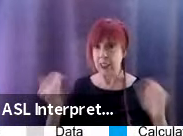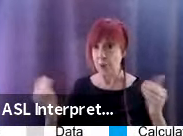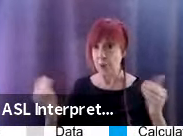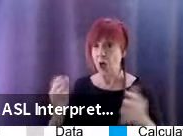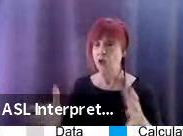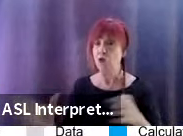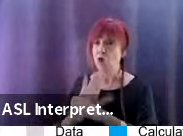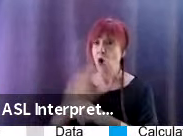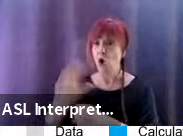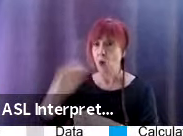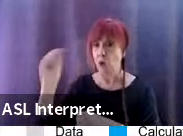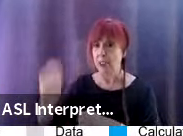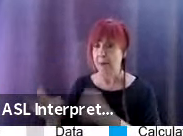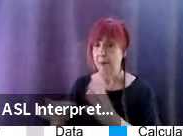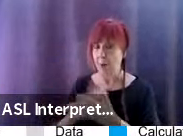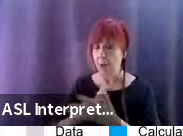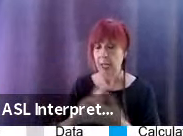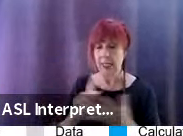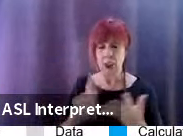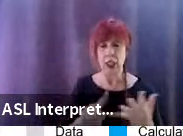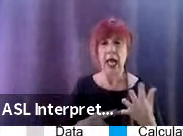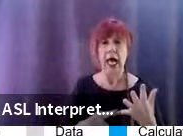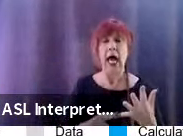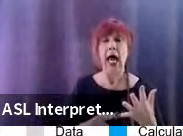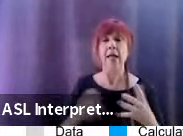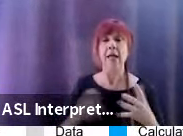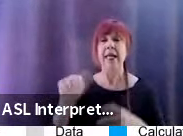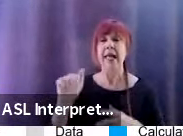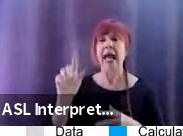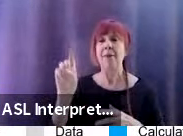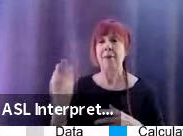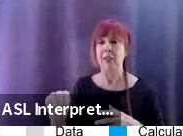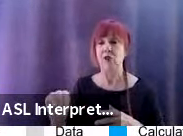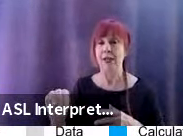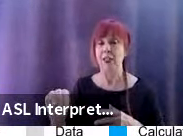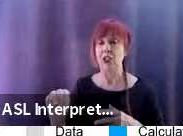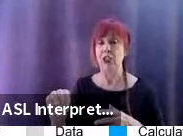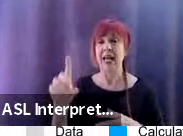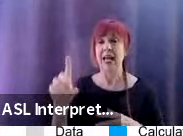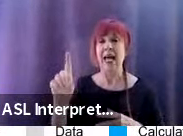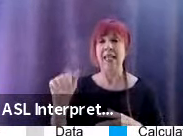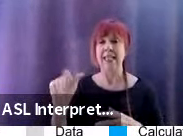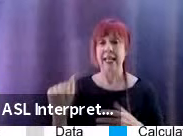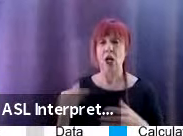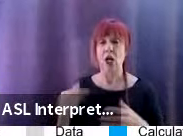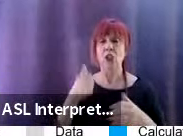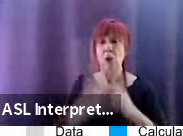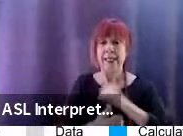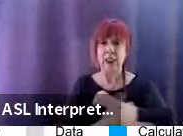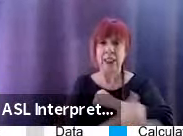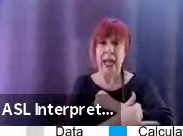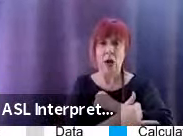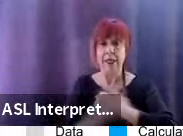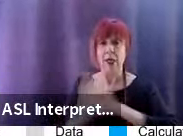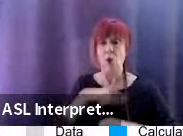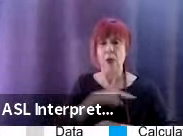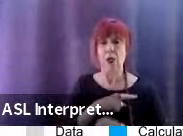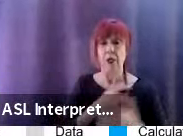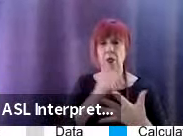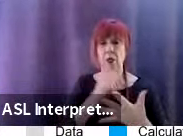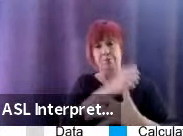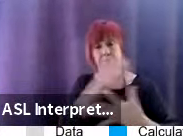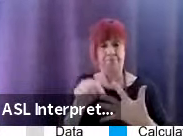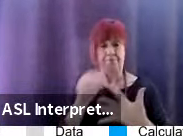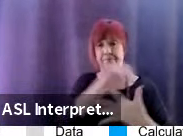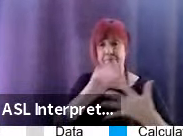population. And then we looked at the vaccine administration data. And with that, we were able to rank the counties and then bucket them into waves. So we were